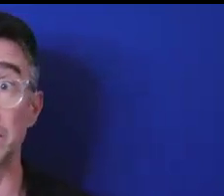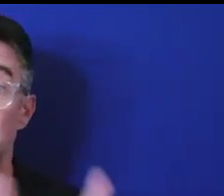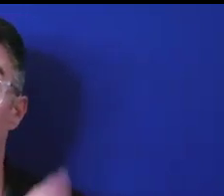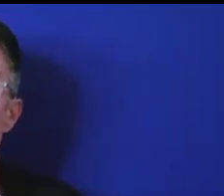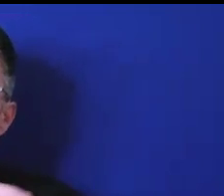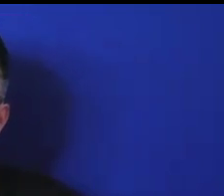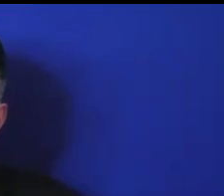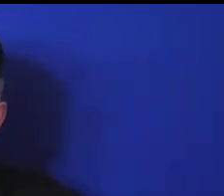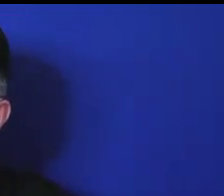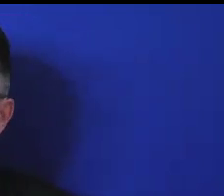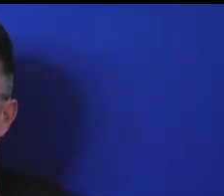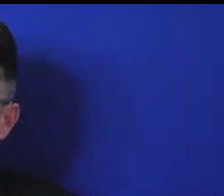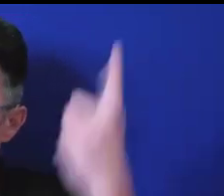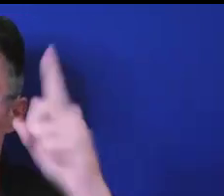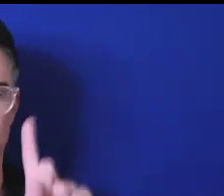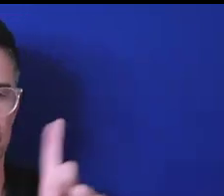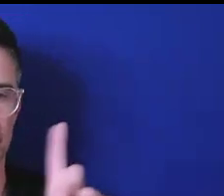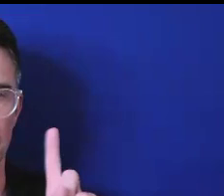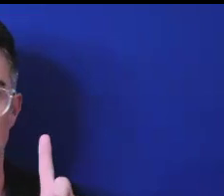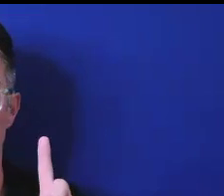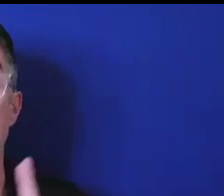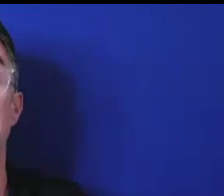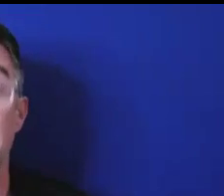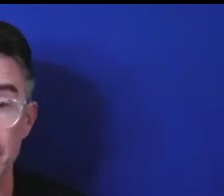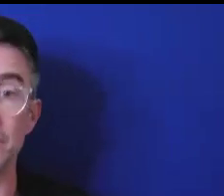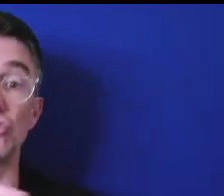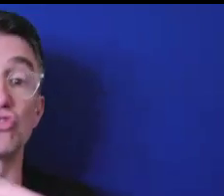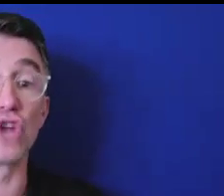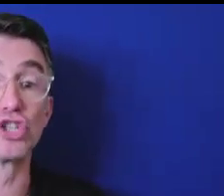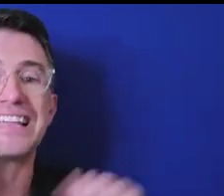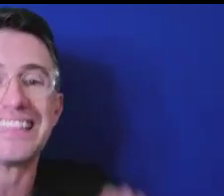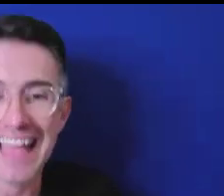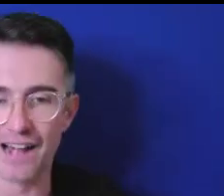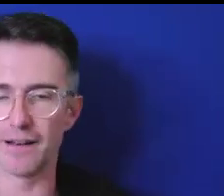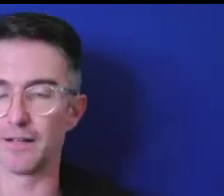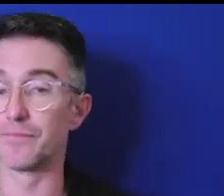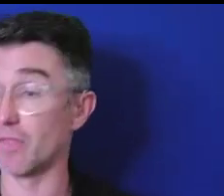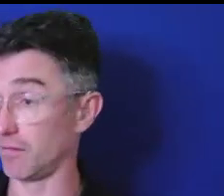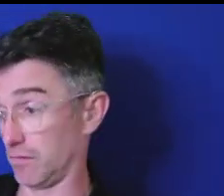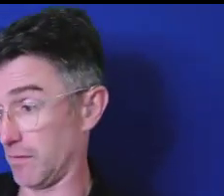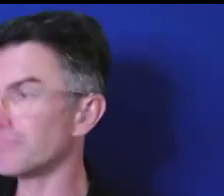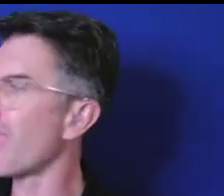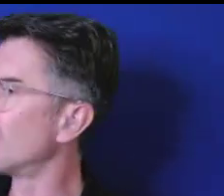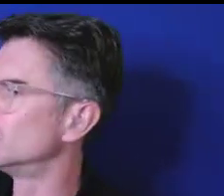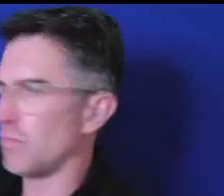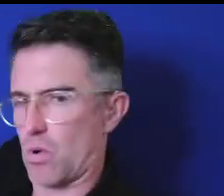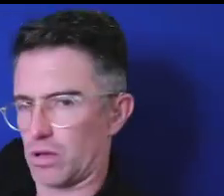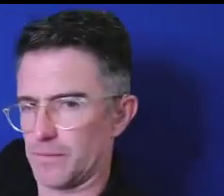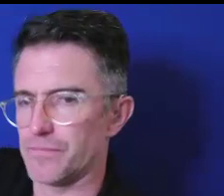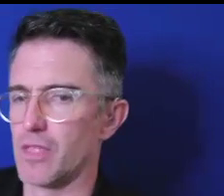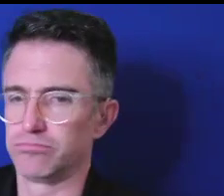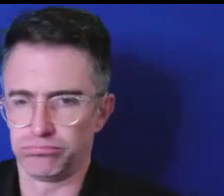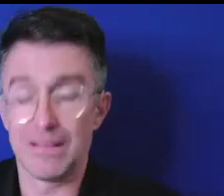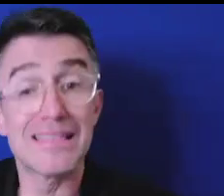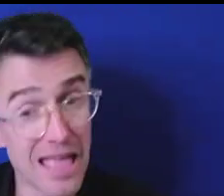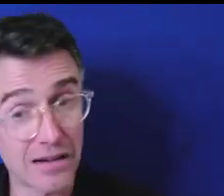can intervene as verification. So they are not the first point of entry, but if the local team, for instance,